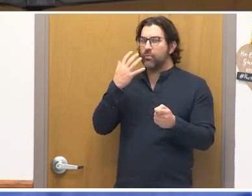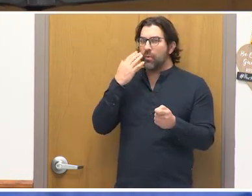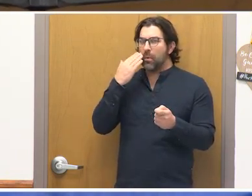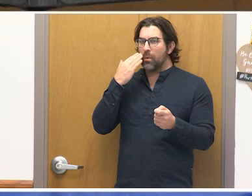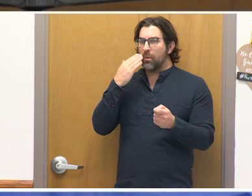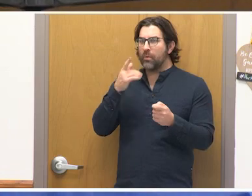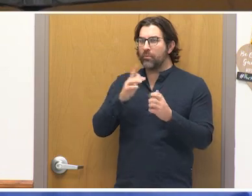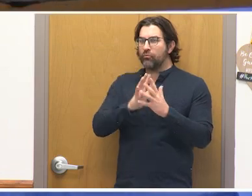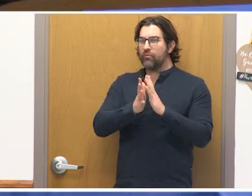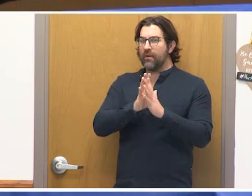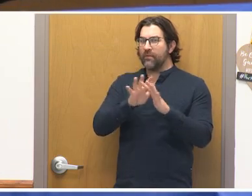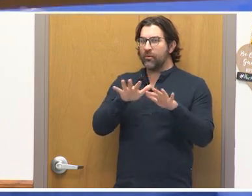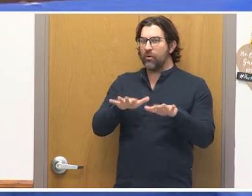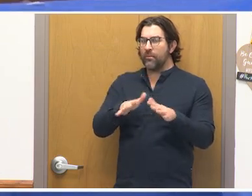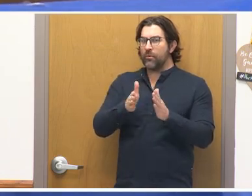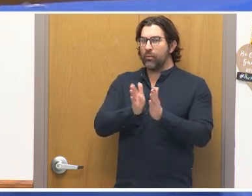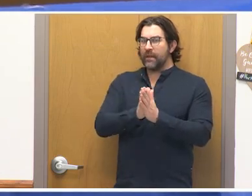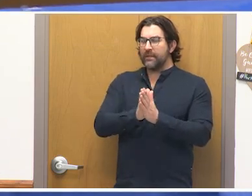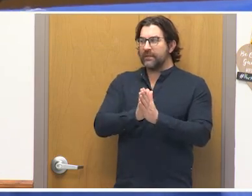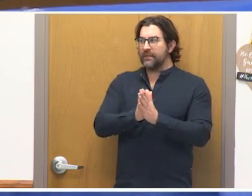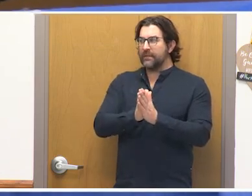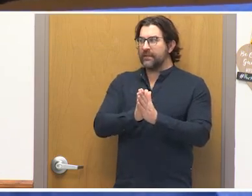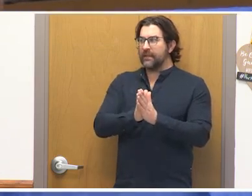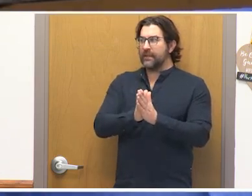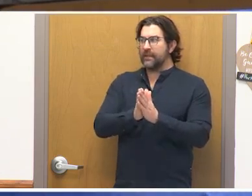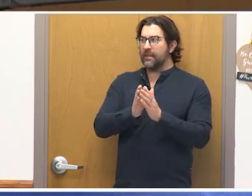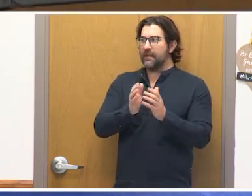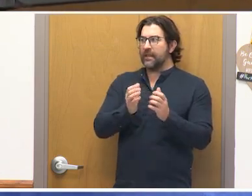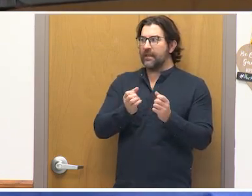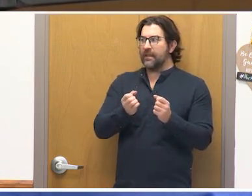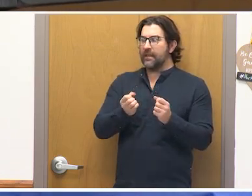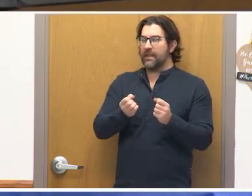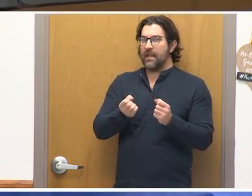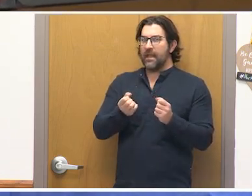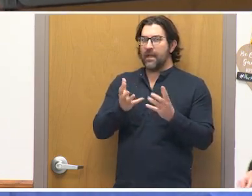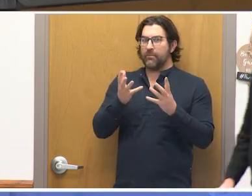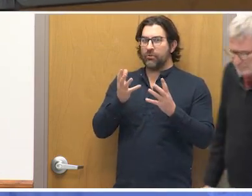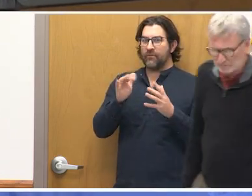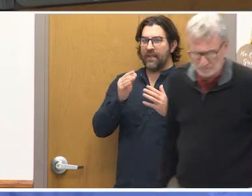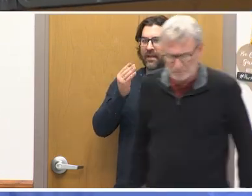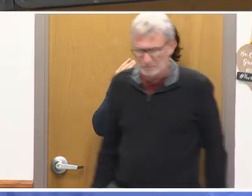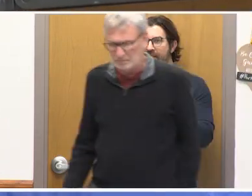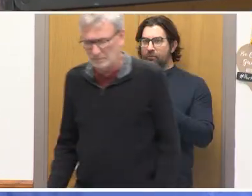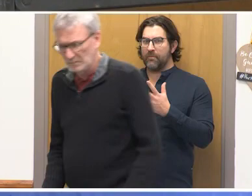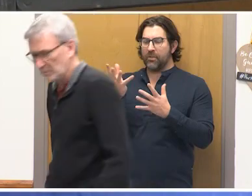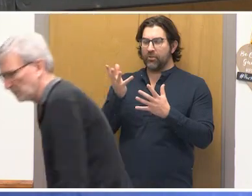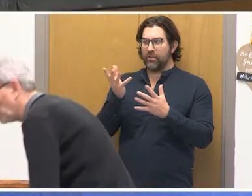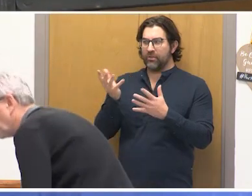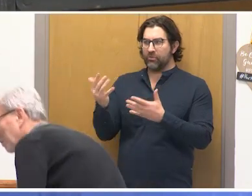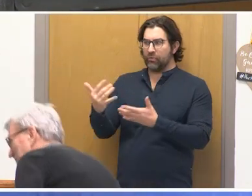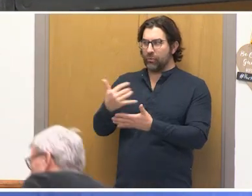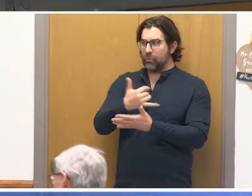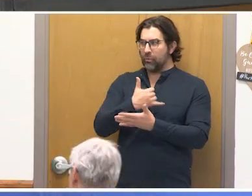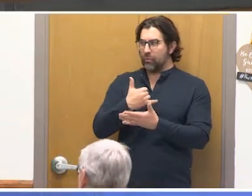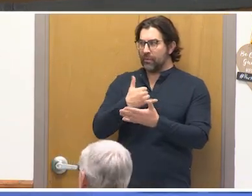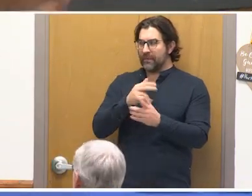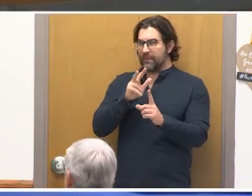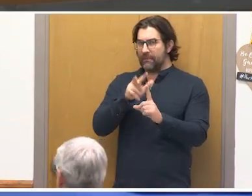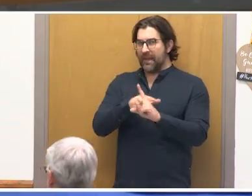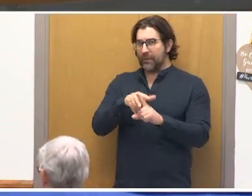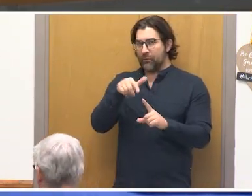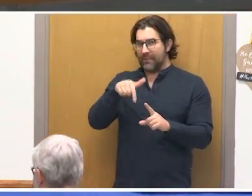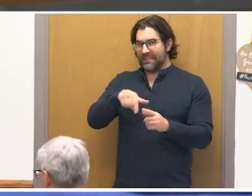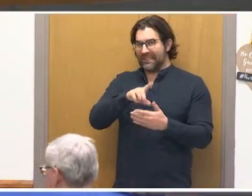from those traffic calming requests, how much of that information did you take from those traffic calming requests and implement it to